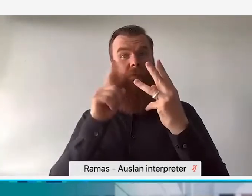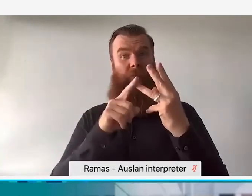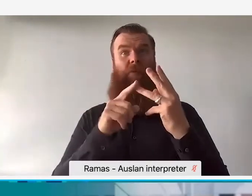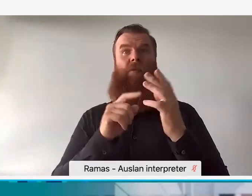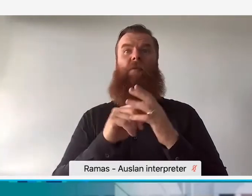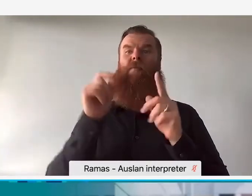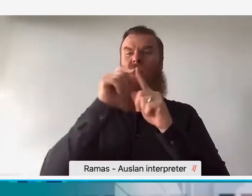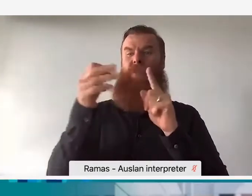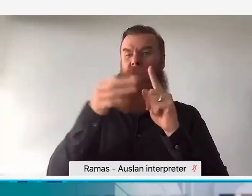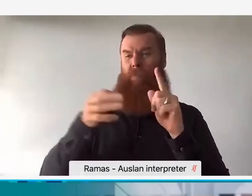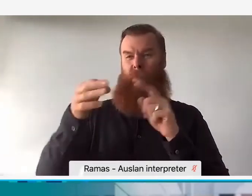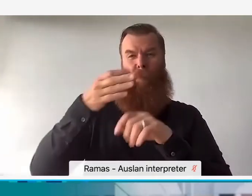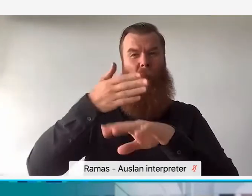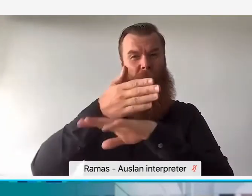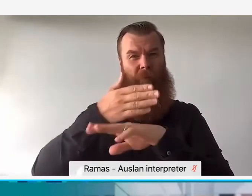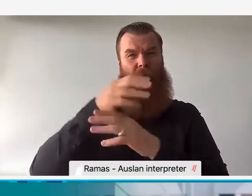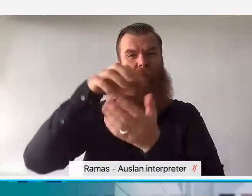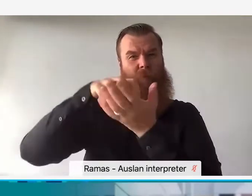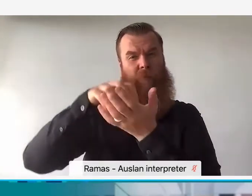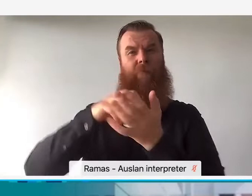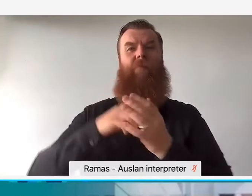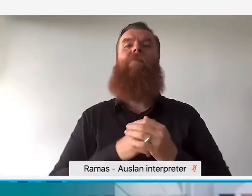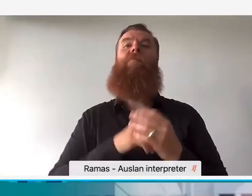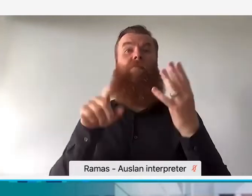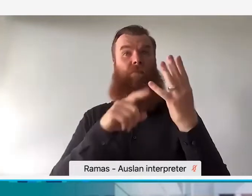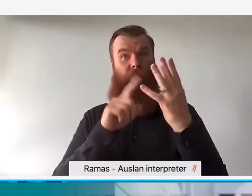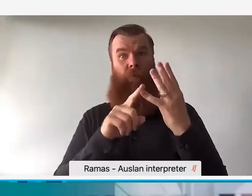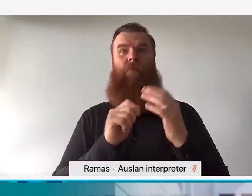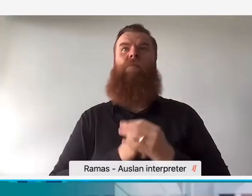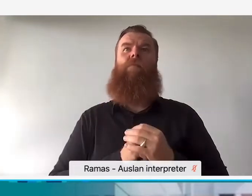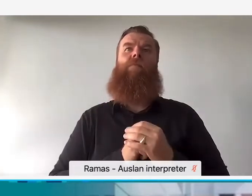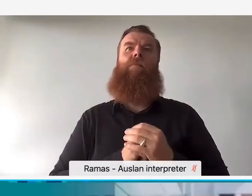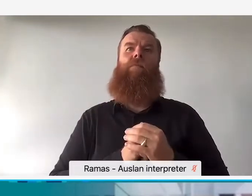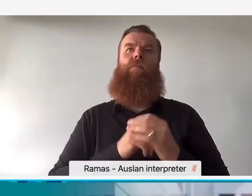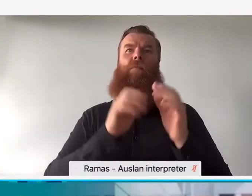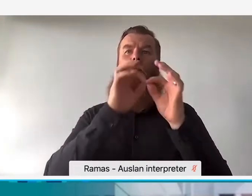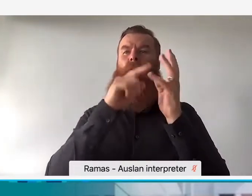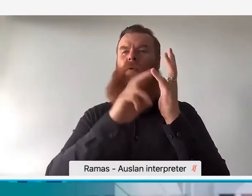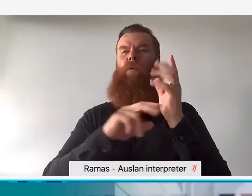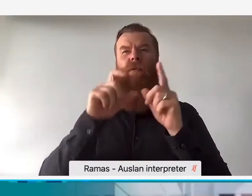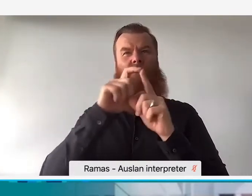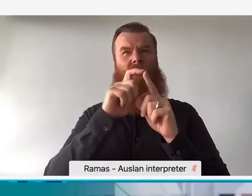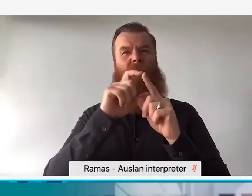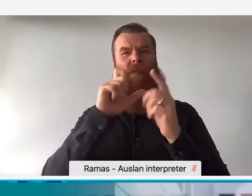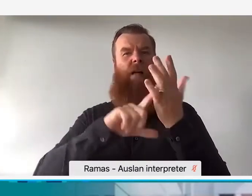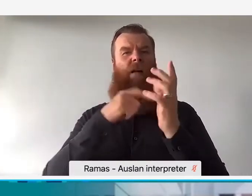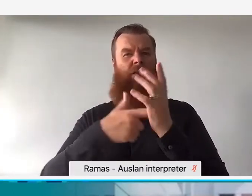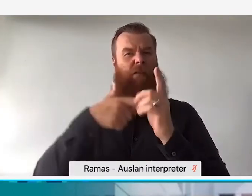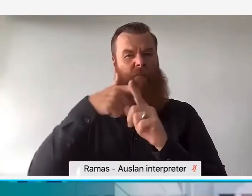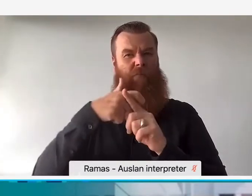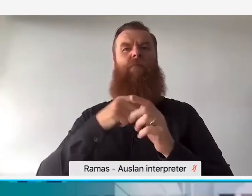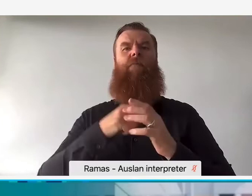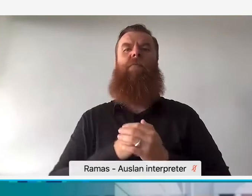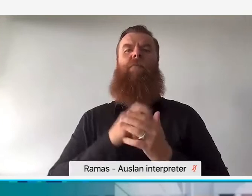from Bolton Clarke, who will provide an employer's perspective of the Pacific Labour Scheme. The main purpose of